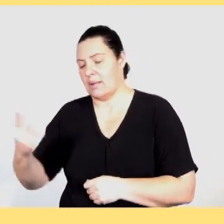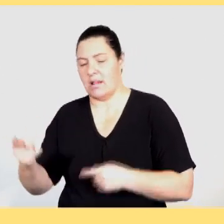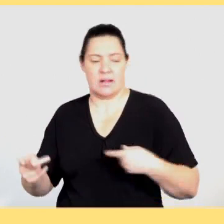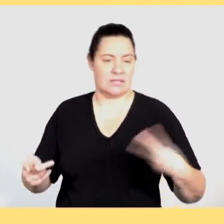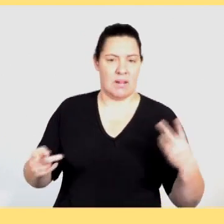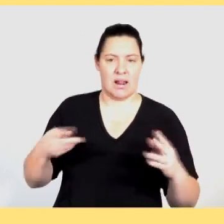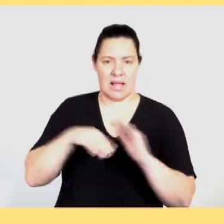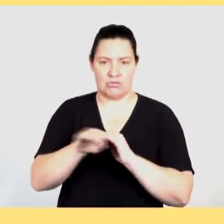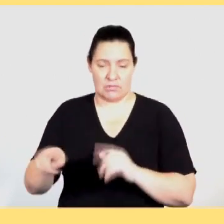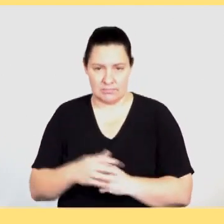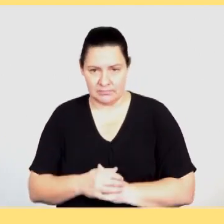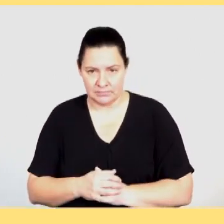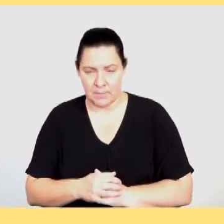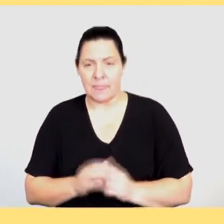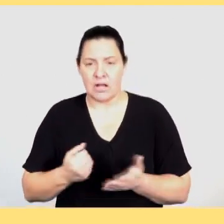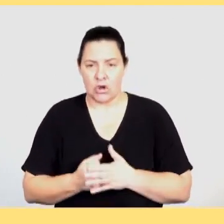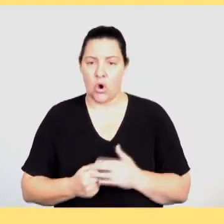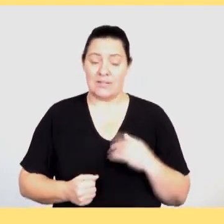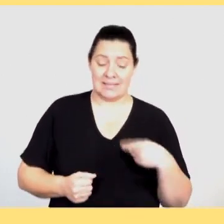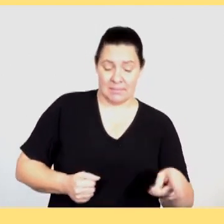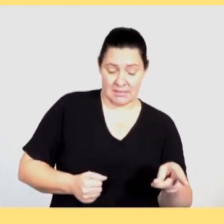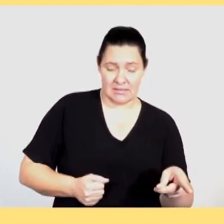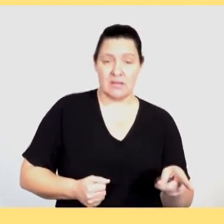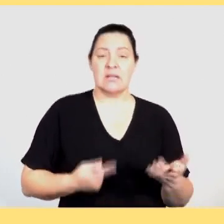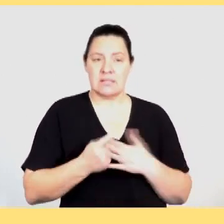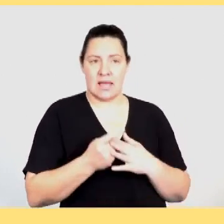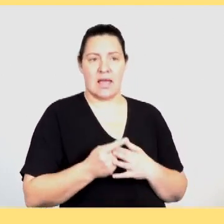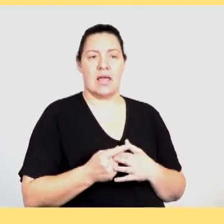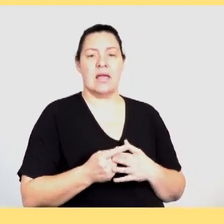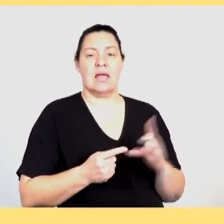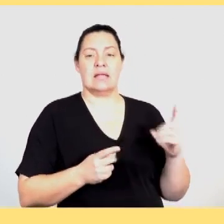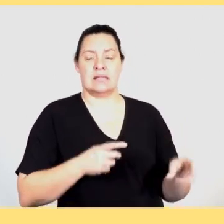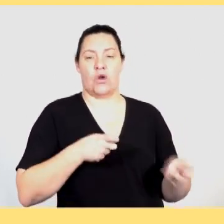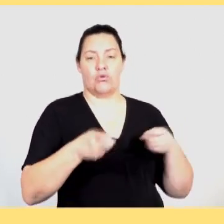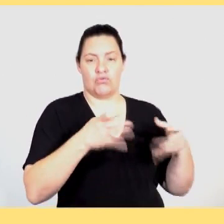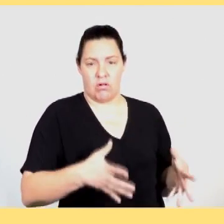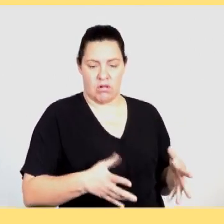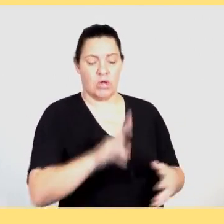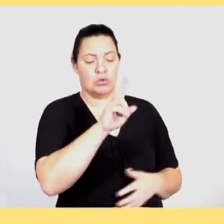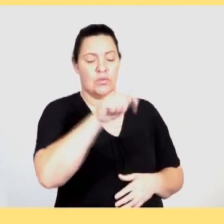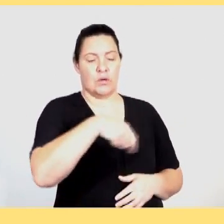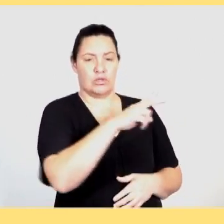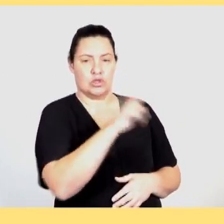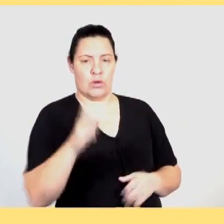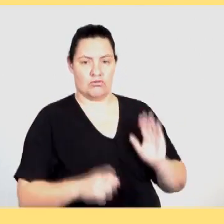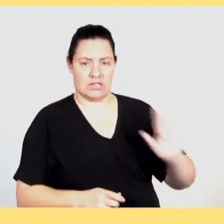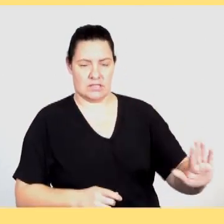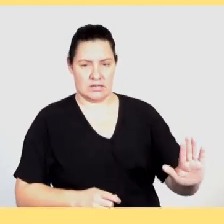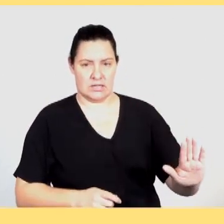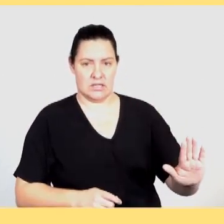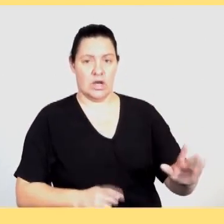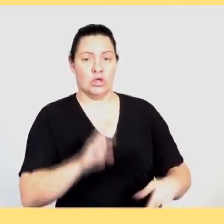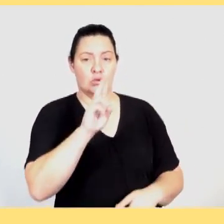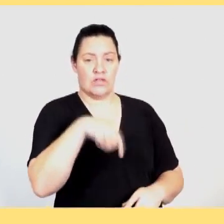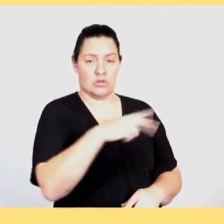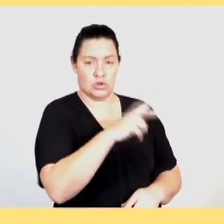fulfill double entry. So come here on the debit side, I'll say debtors control and then 2,200.